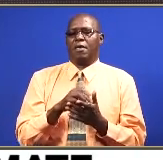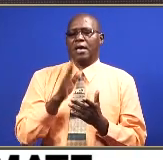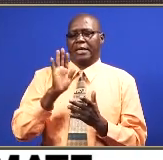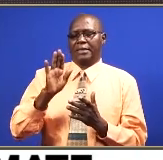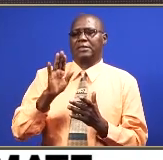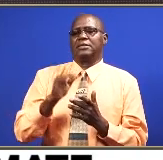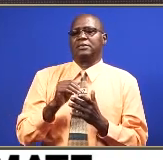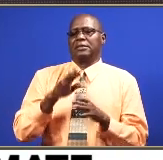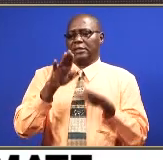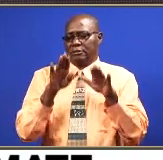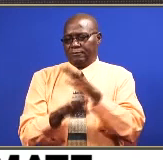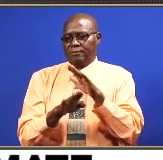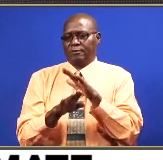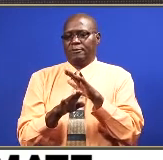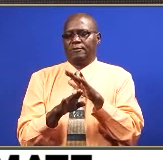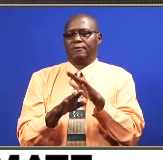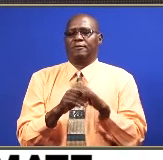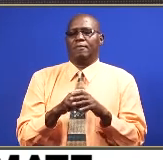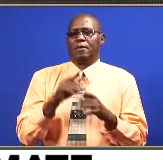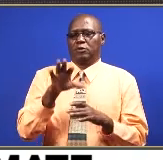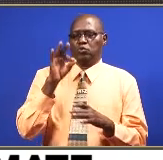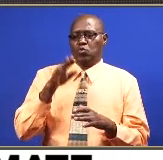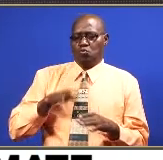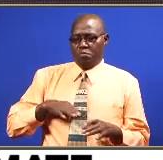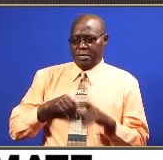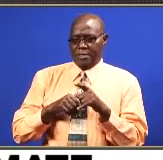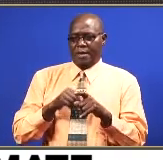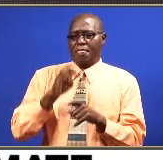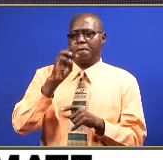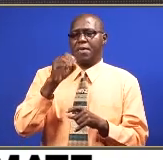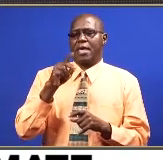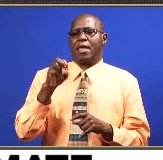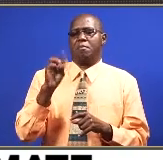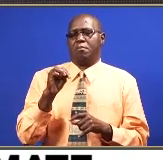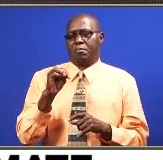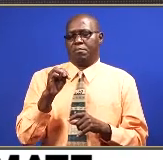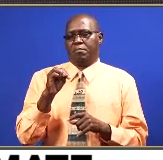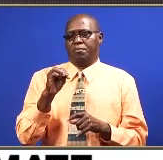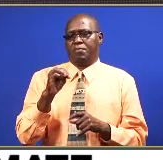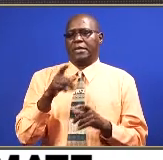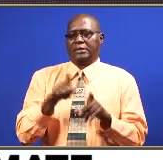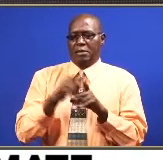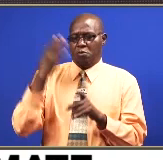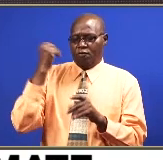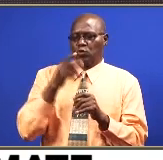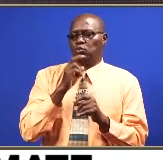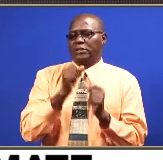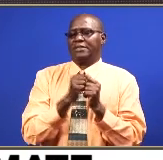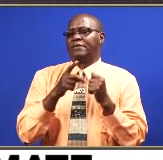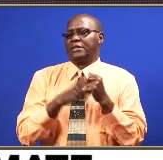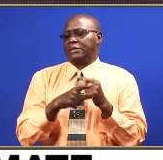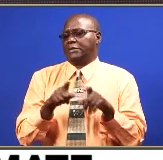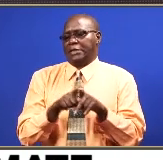lost in the 2017 general elections, picked Miriam Mutua, who was also a running mate of the 2017 presidential candidate Michael Wainaina